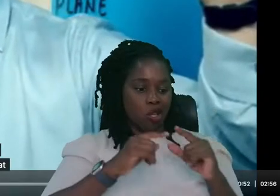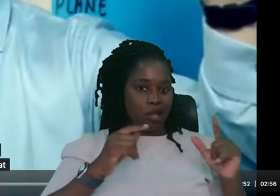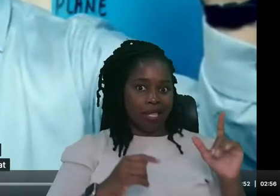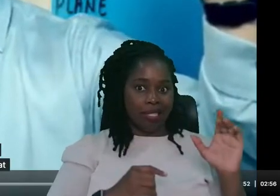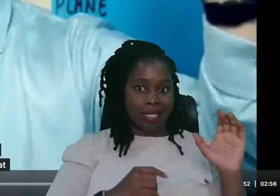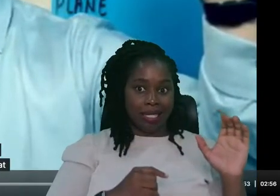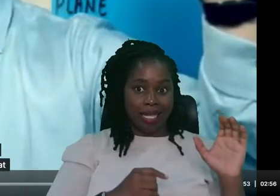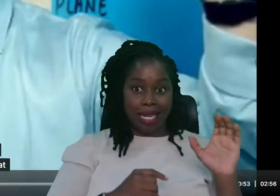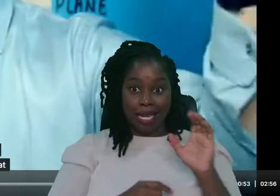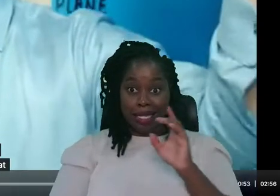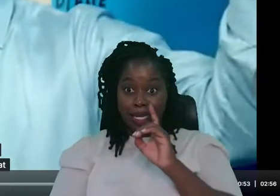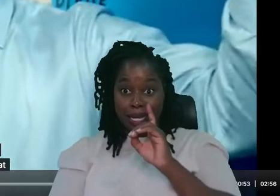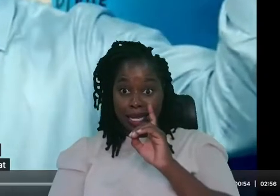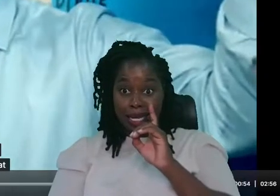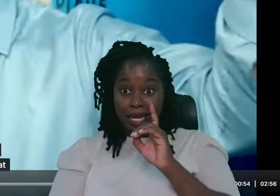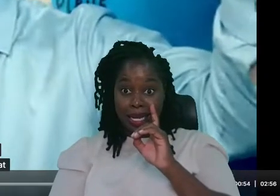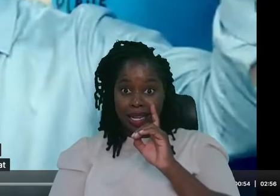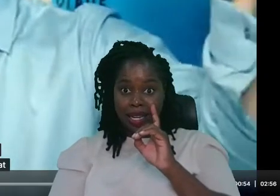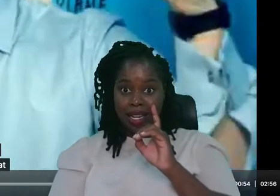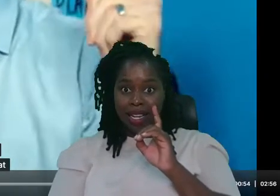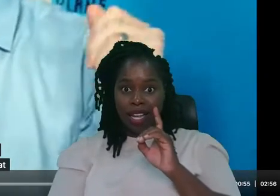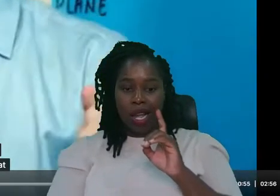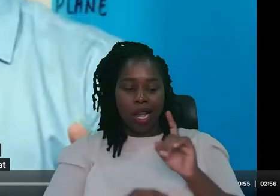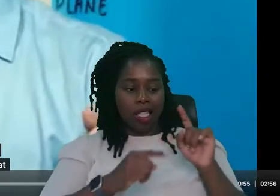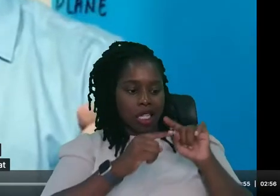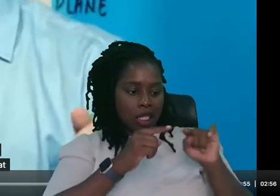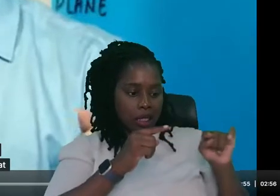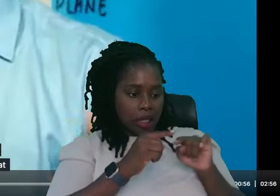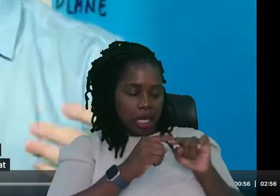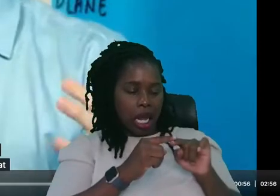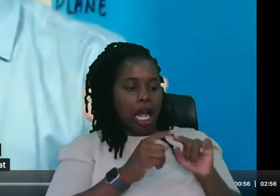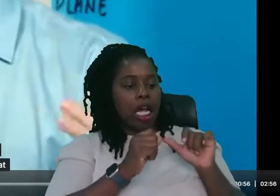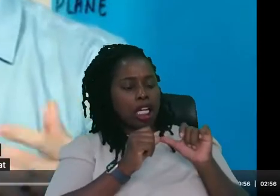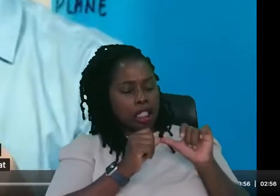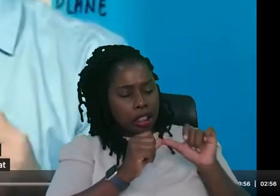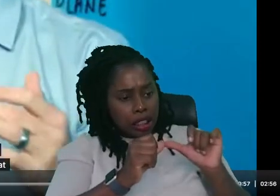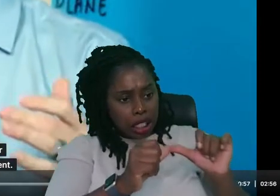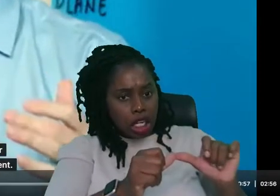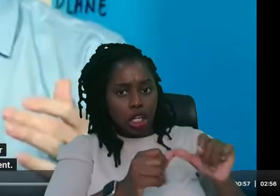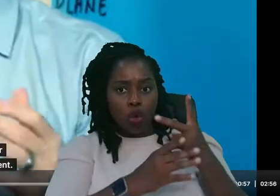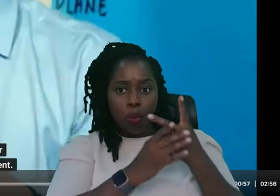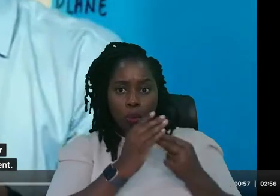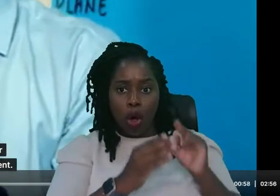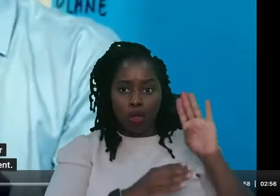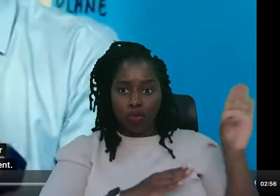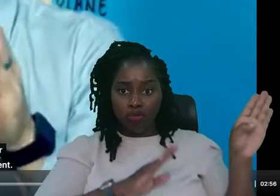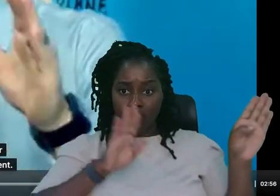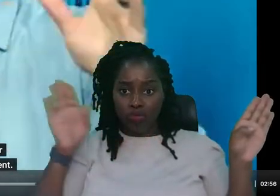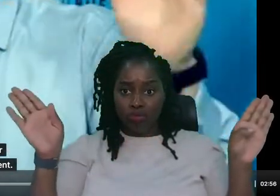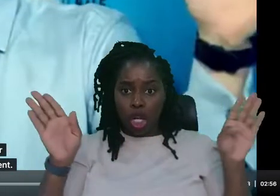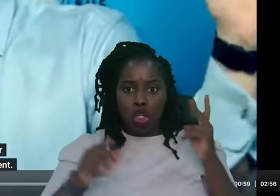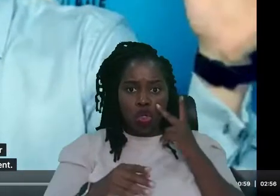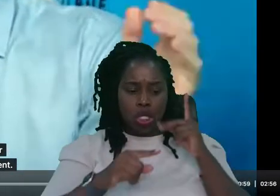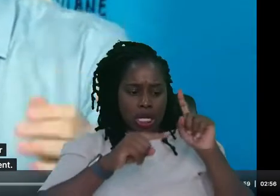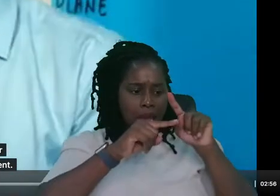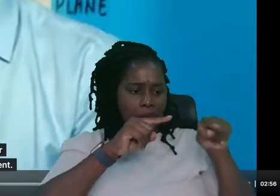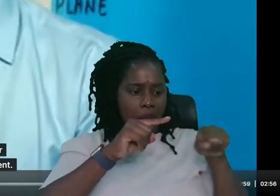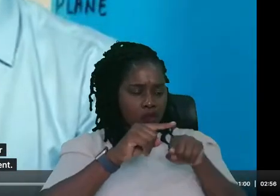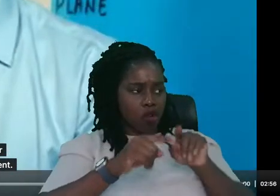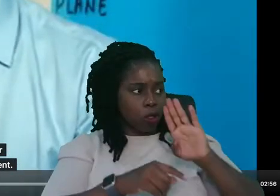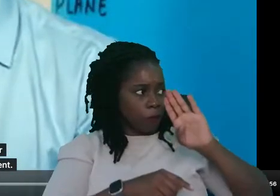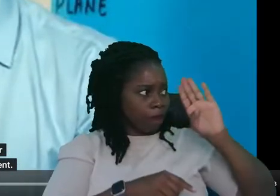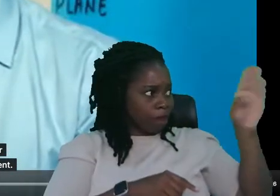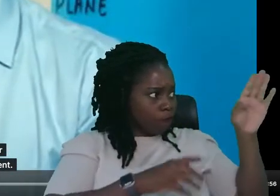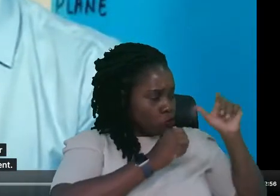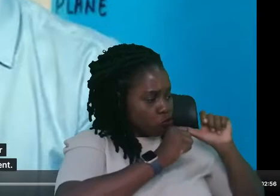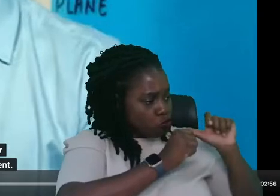here goes infinitely in either direction so that's why you see that arrows going off infinitely in either